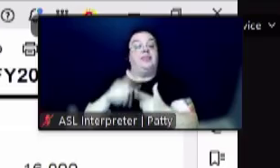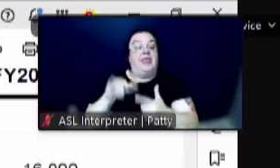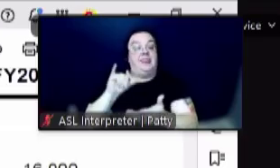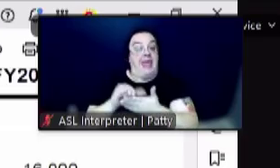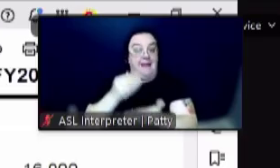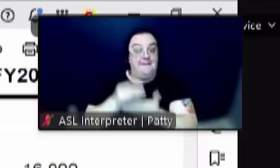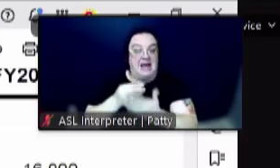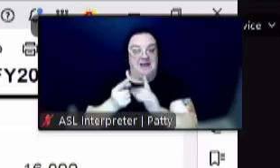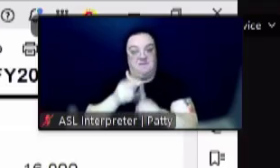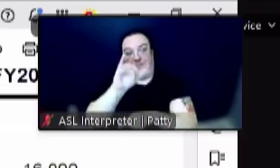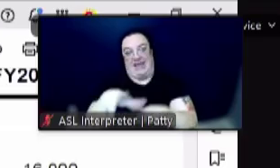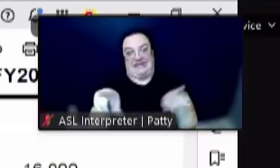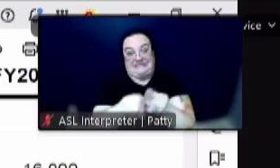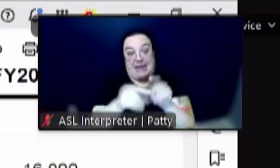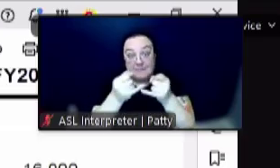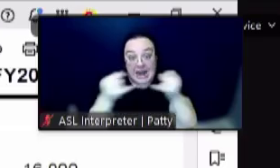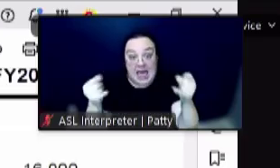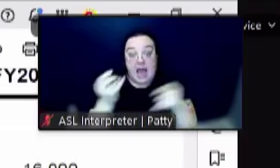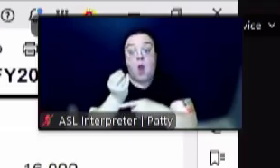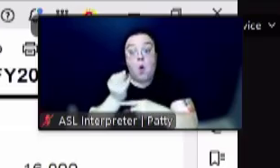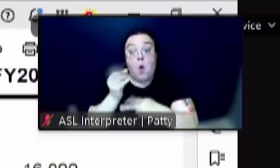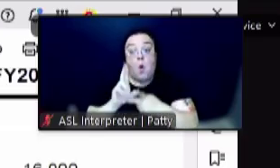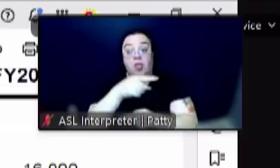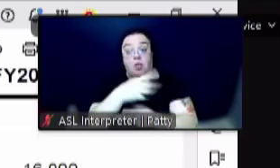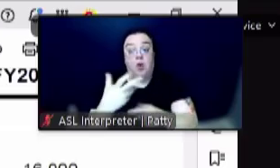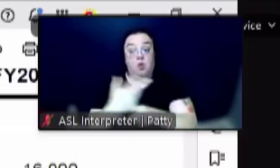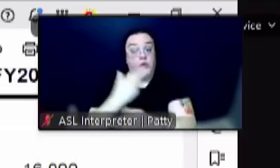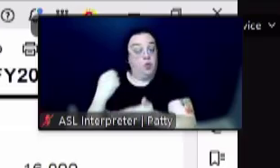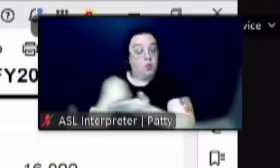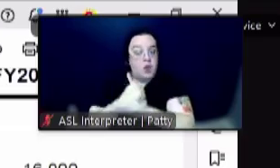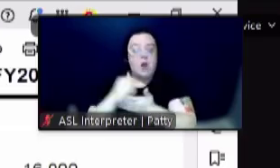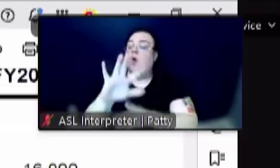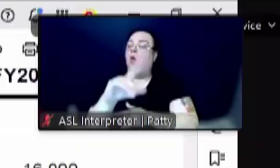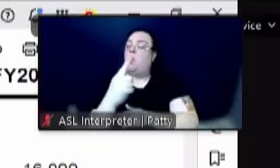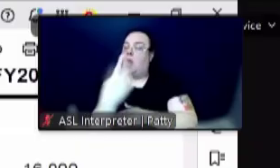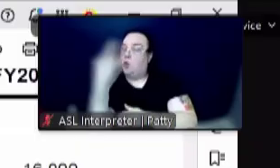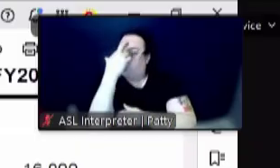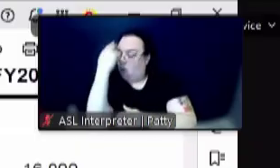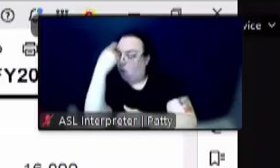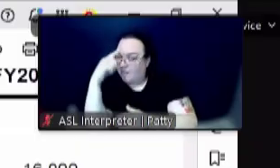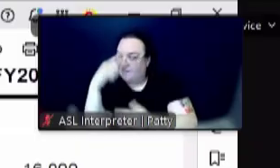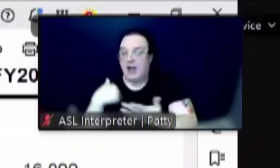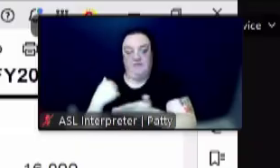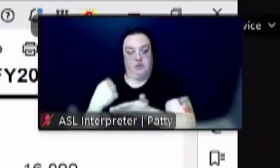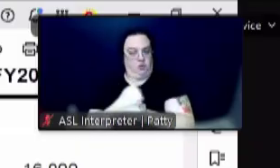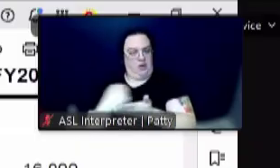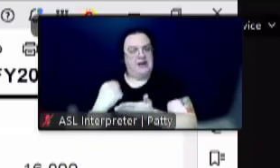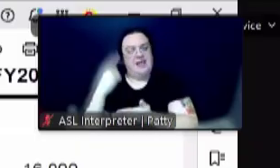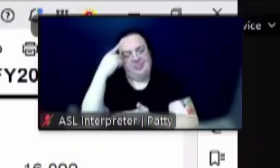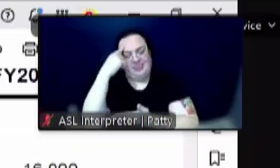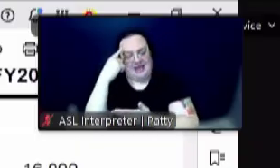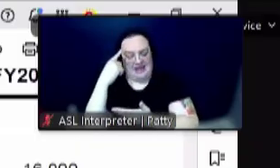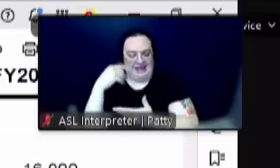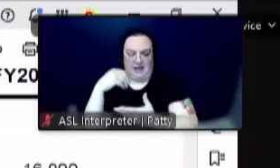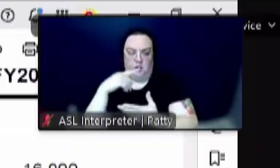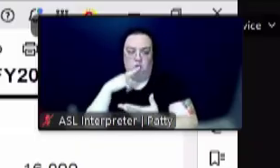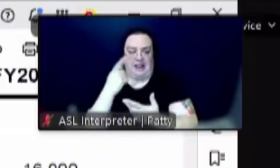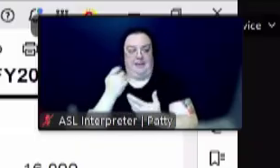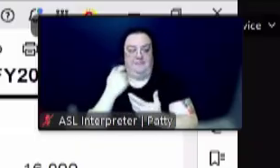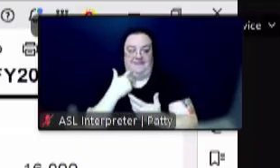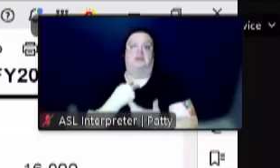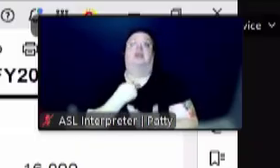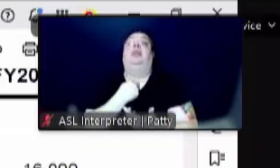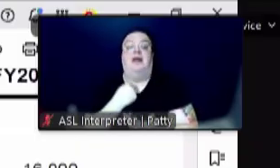same line item. Or if they wanted to use the credit card, one of the reasons why we got the credit card, I think we were in some type of pickle for a